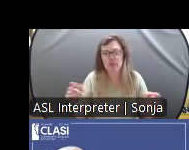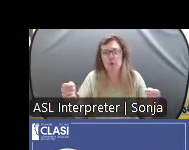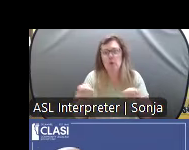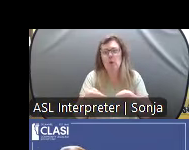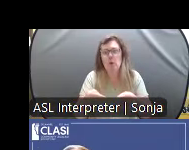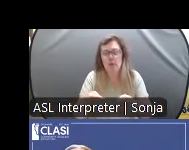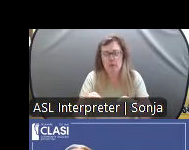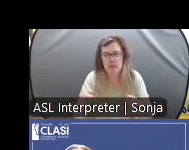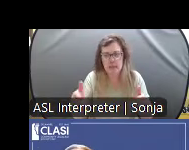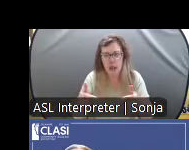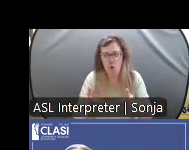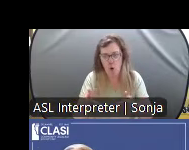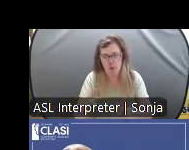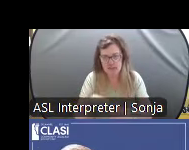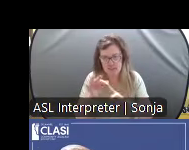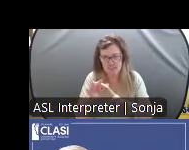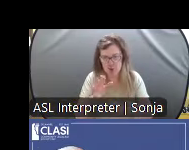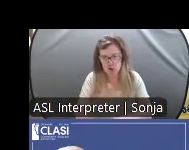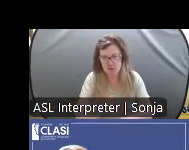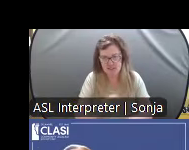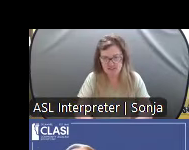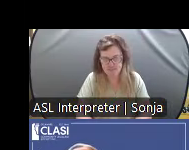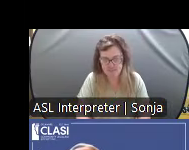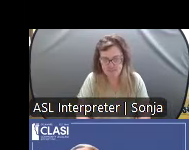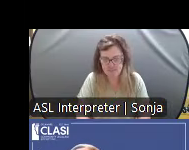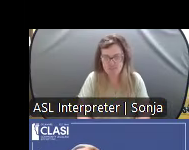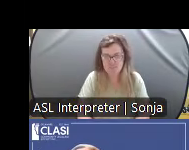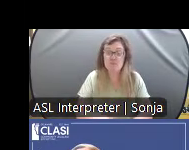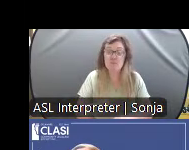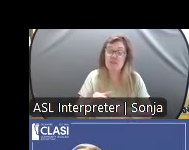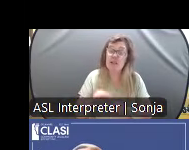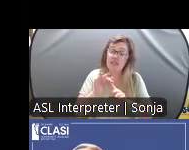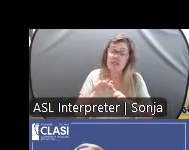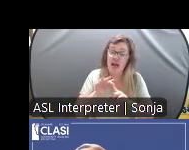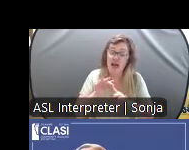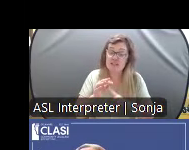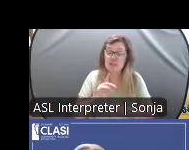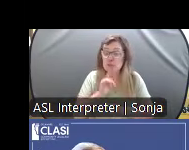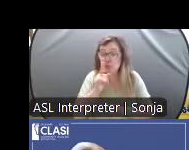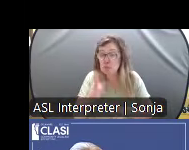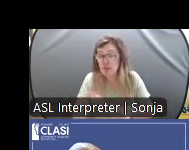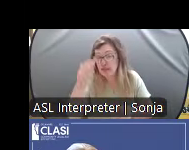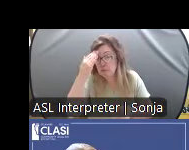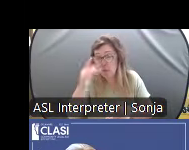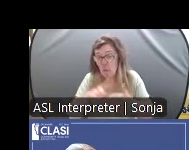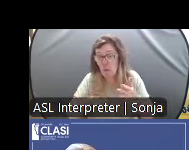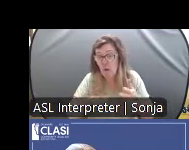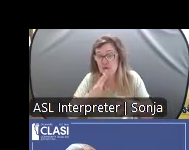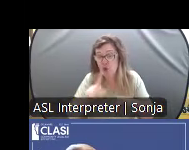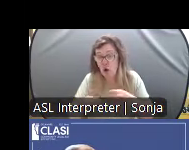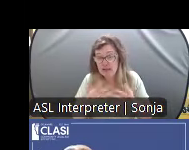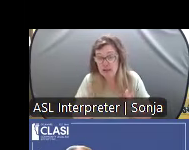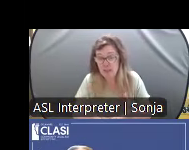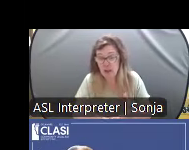you don't have to take it. Unless you really know what you are talking about.